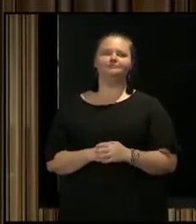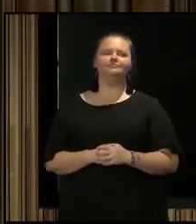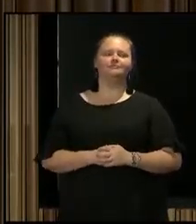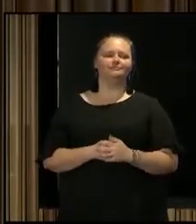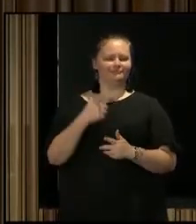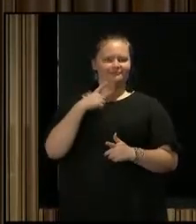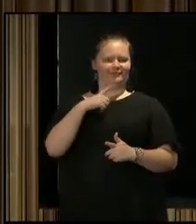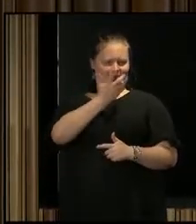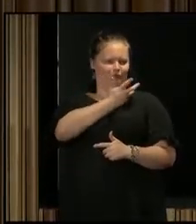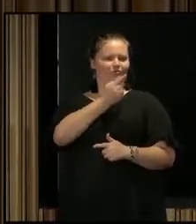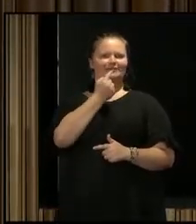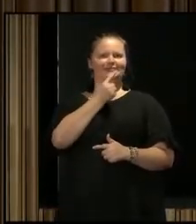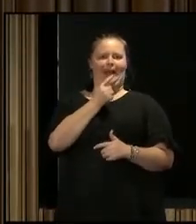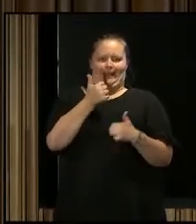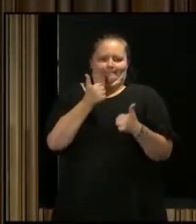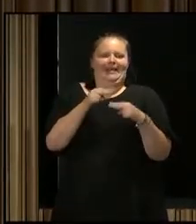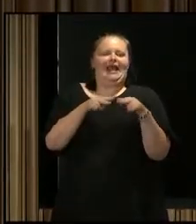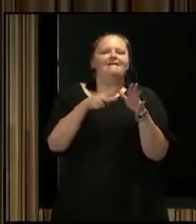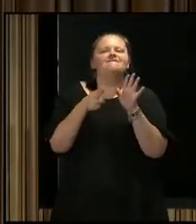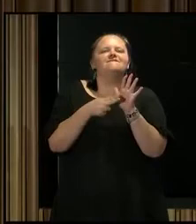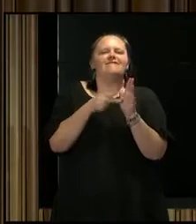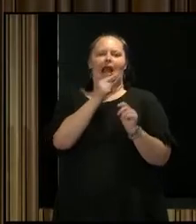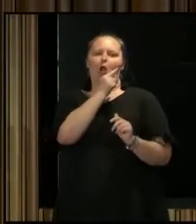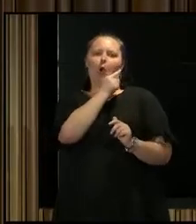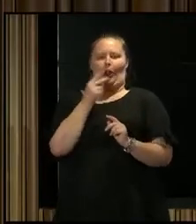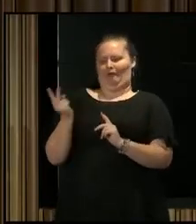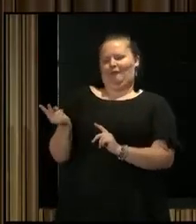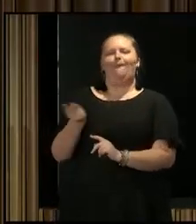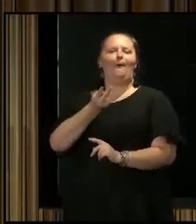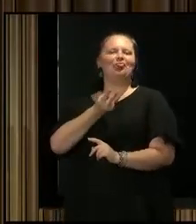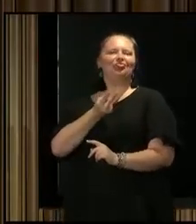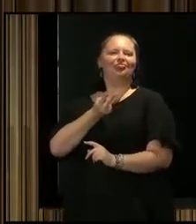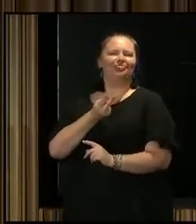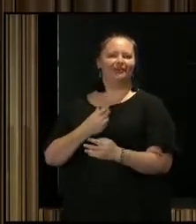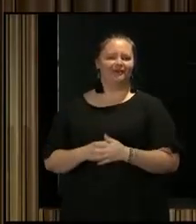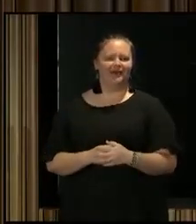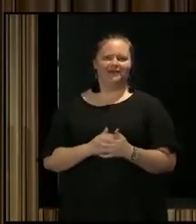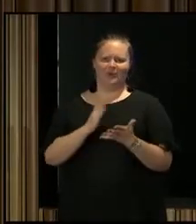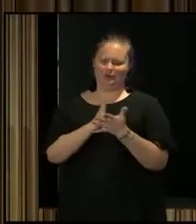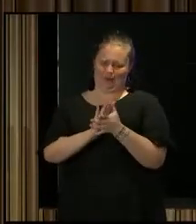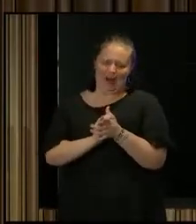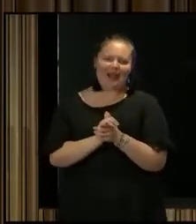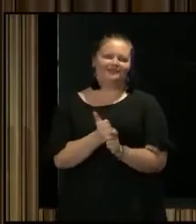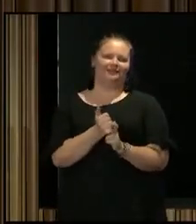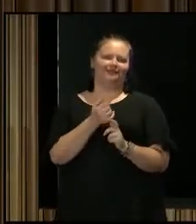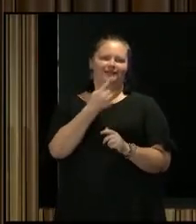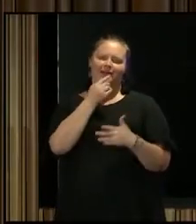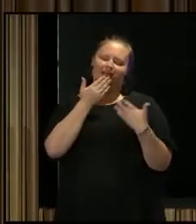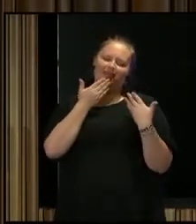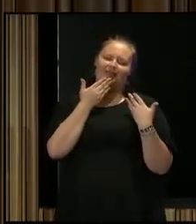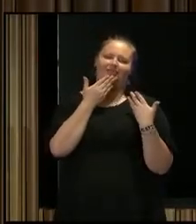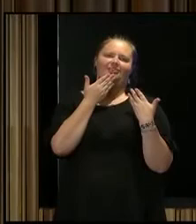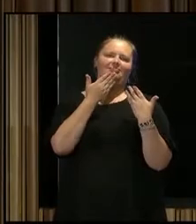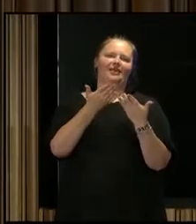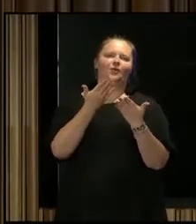Because I'm quite proud to say I'm a big fangirl of both Astrid and Suzi. So it's a very genuine pleasure for me to extend thanks on